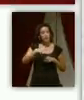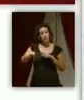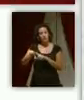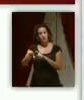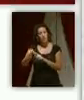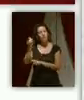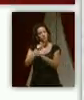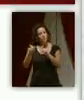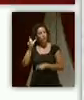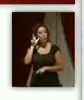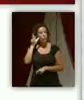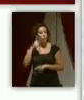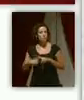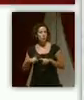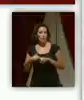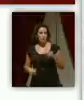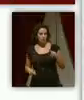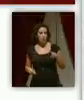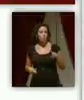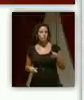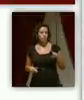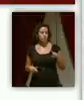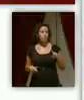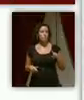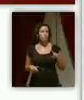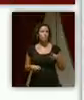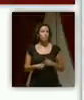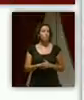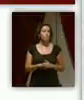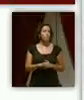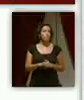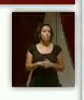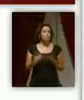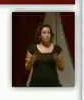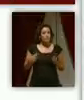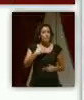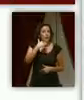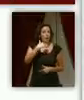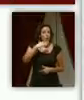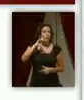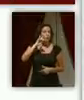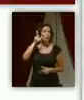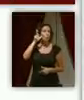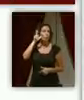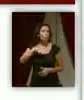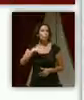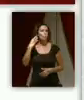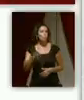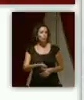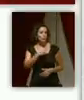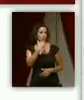hear anything, and those with complete hearing loss, they can listen to